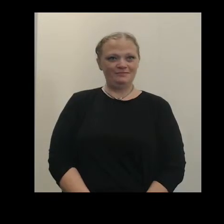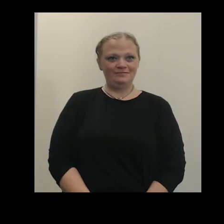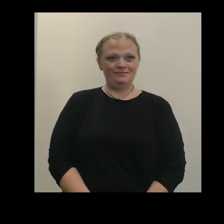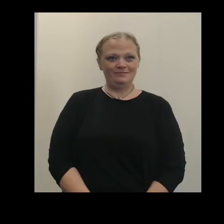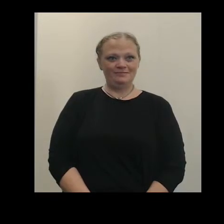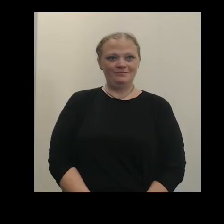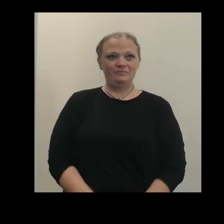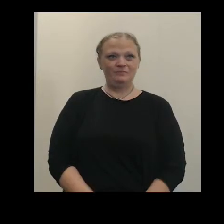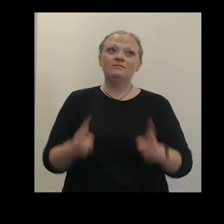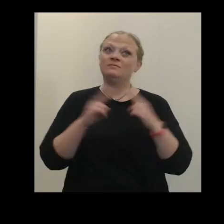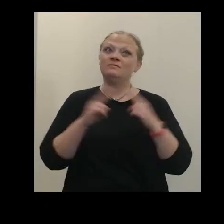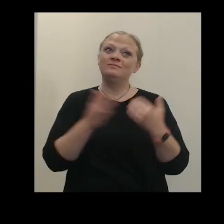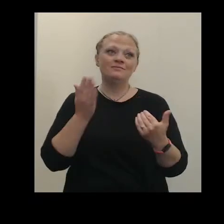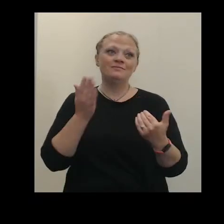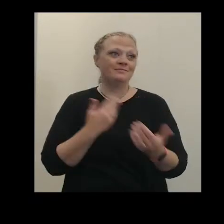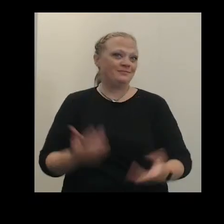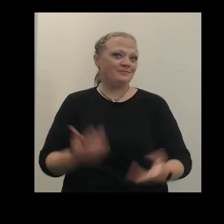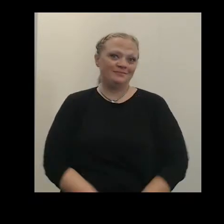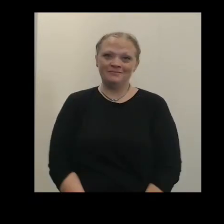Very easy.